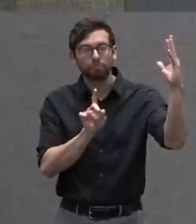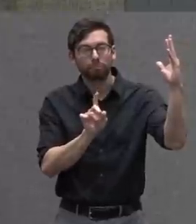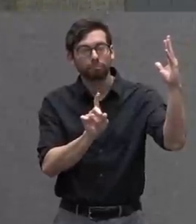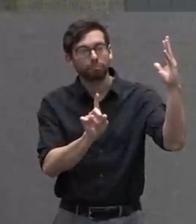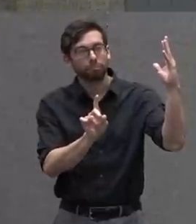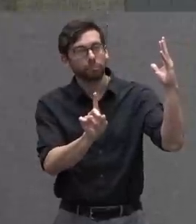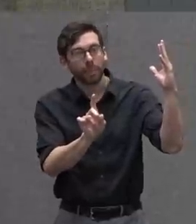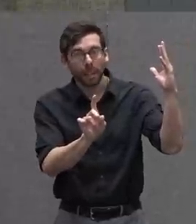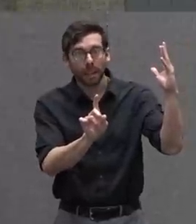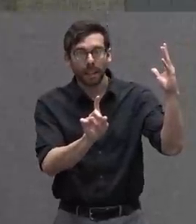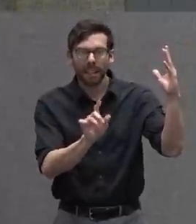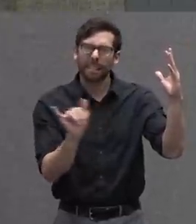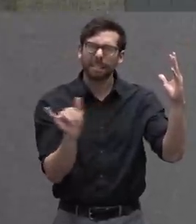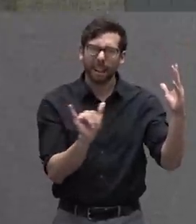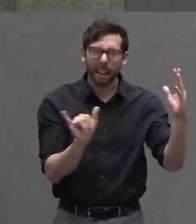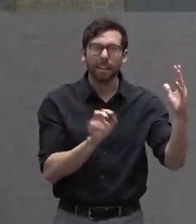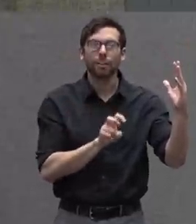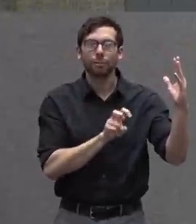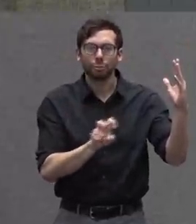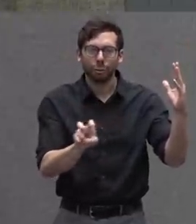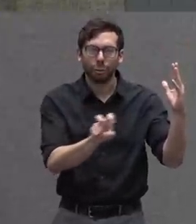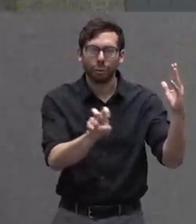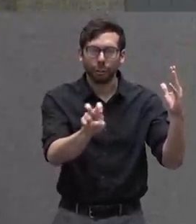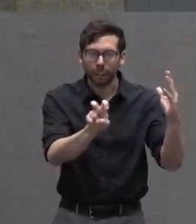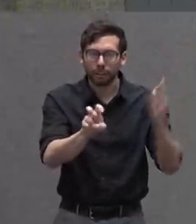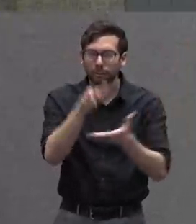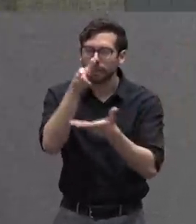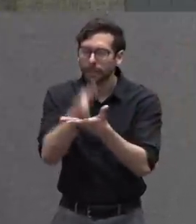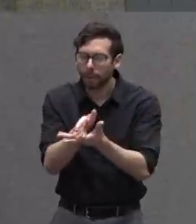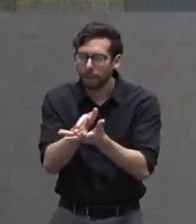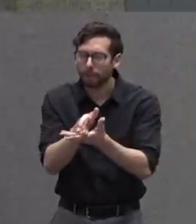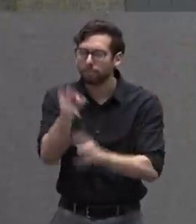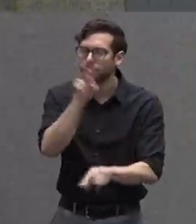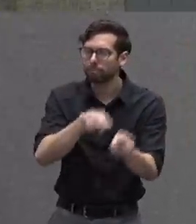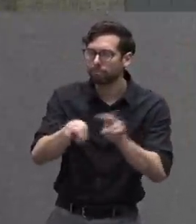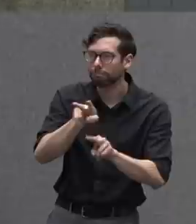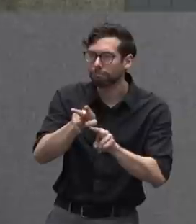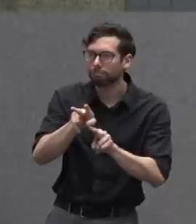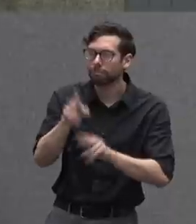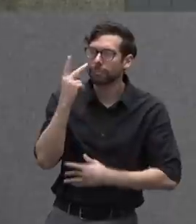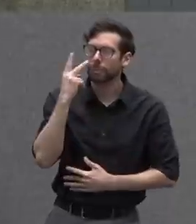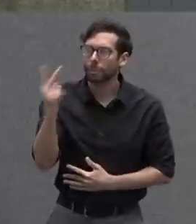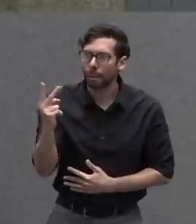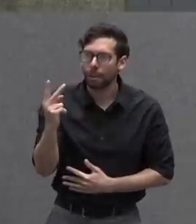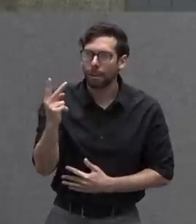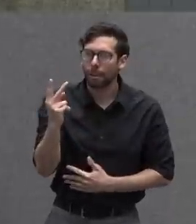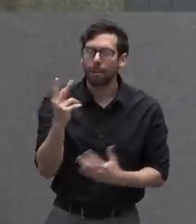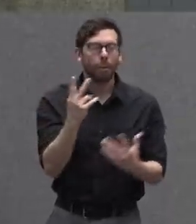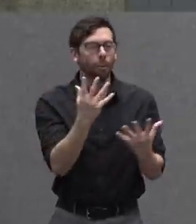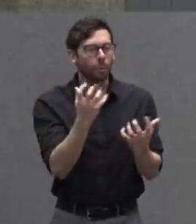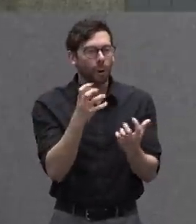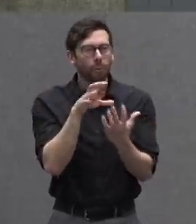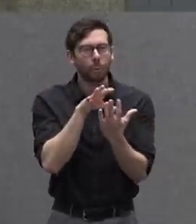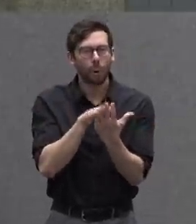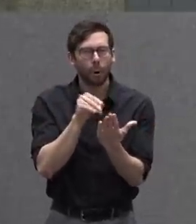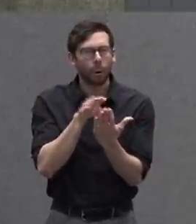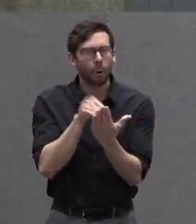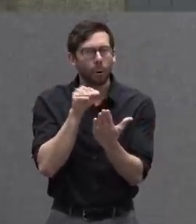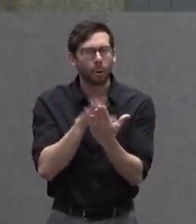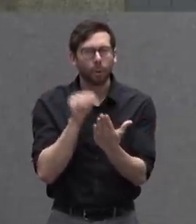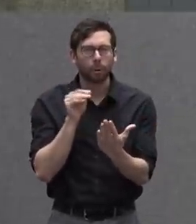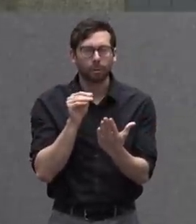places that you stopped along the way and things that you saw or wanted to learn more about. All of those